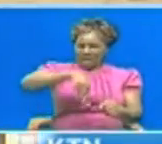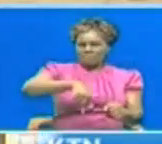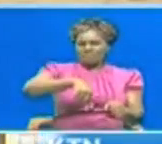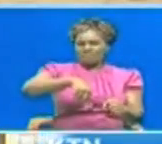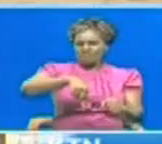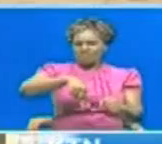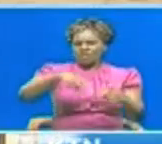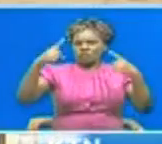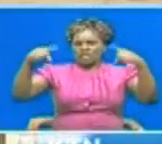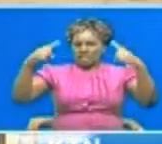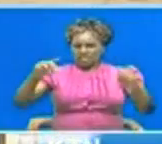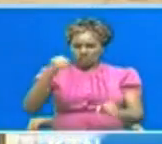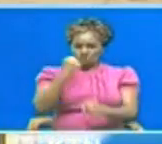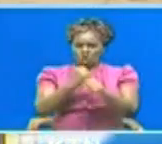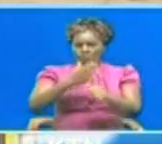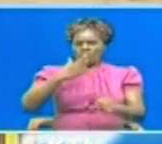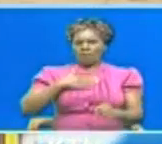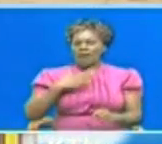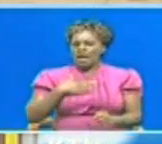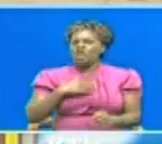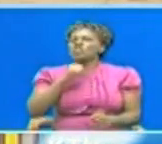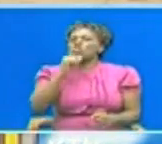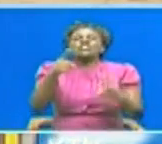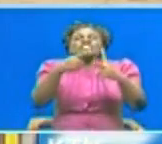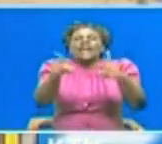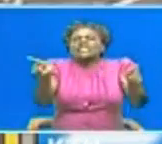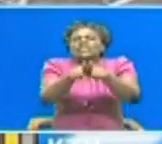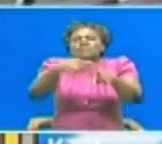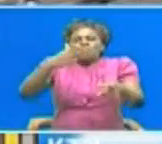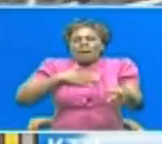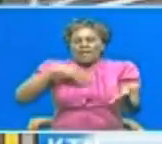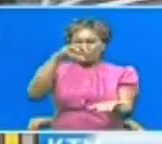will probably complete this work, and he will not start where I started.